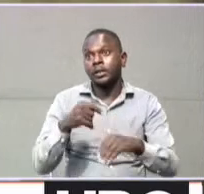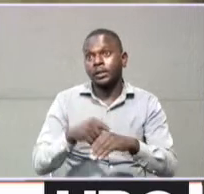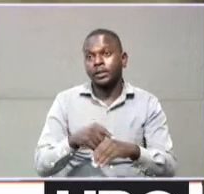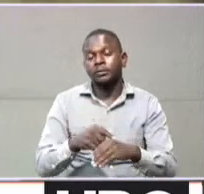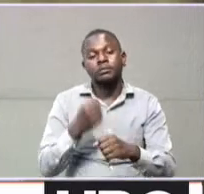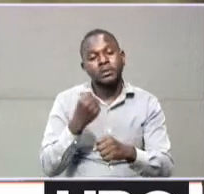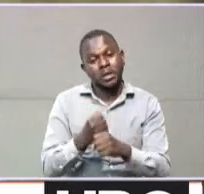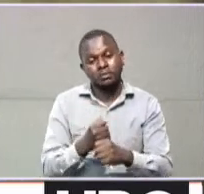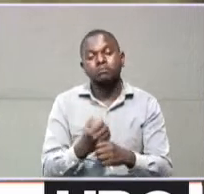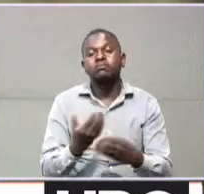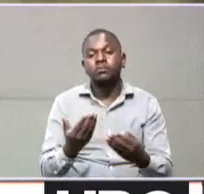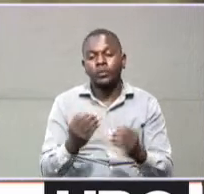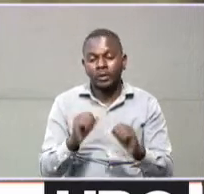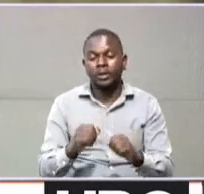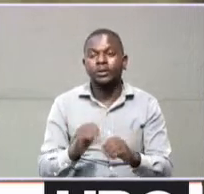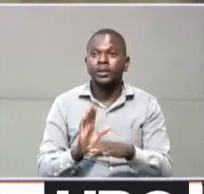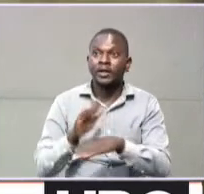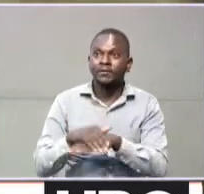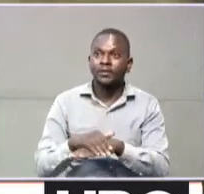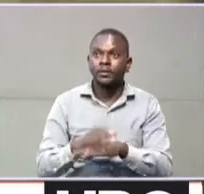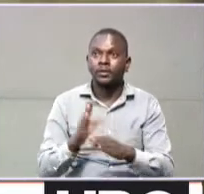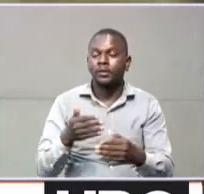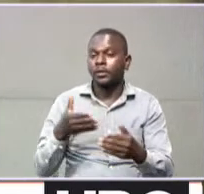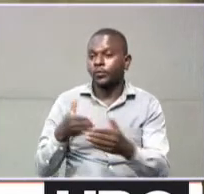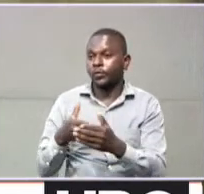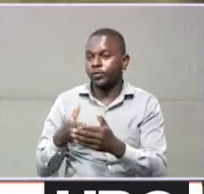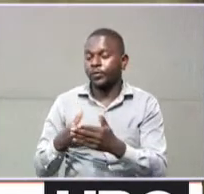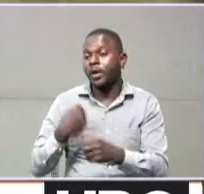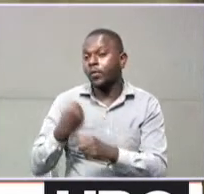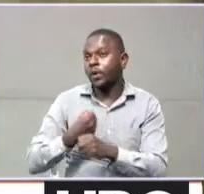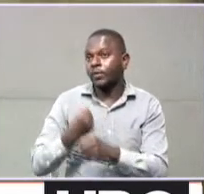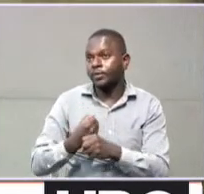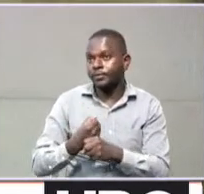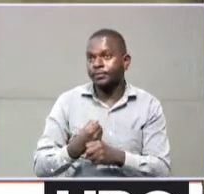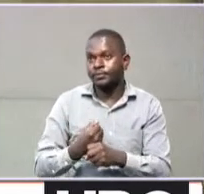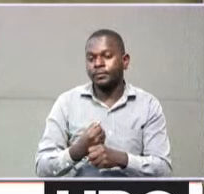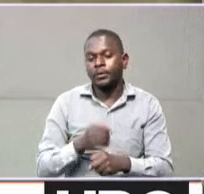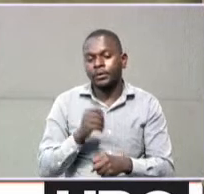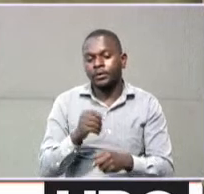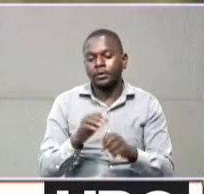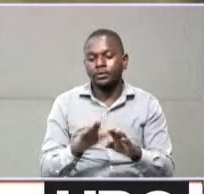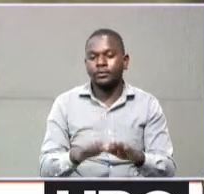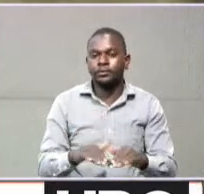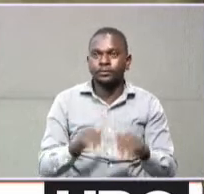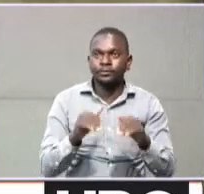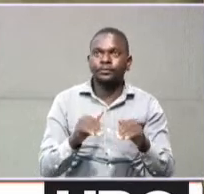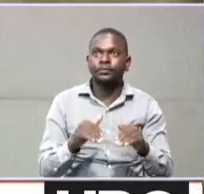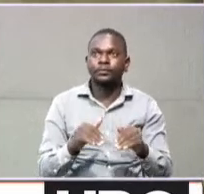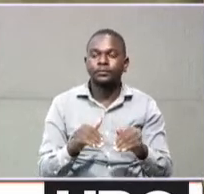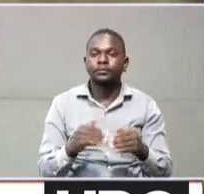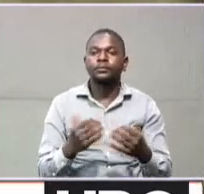done then we can intervene because it would affect operations of this house